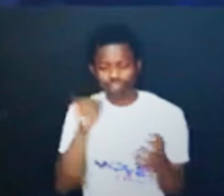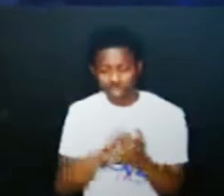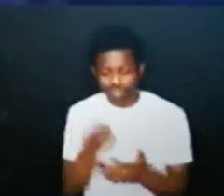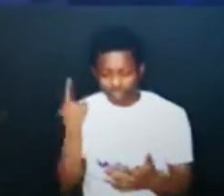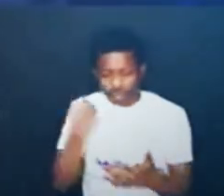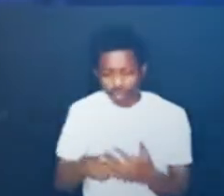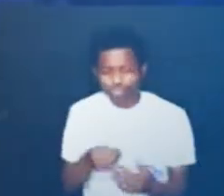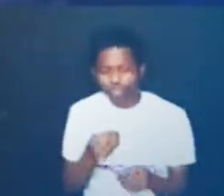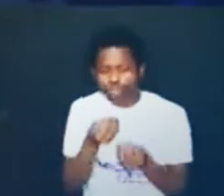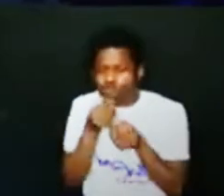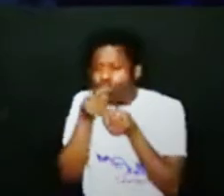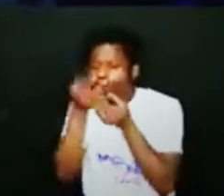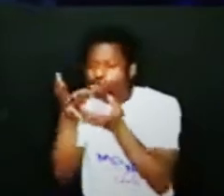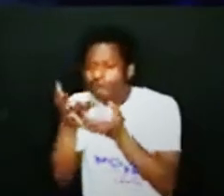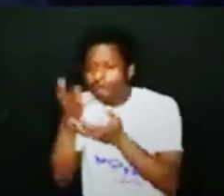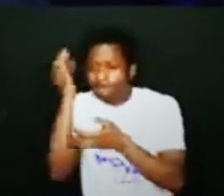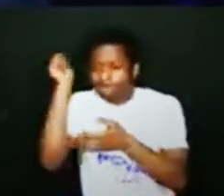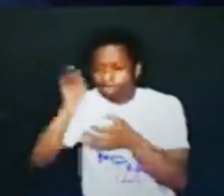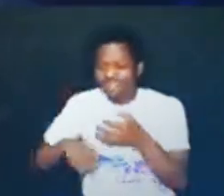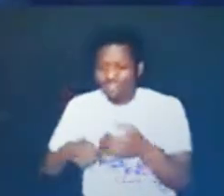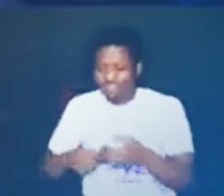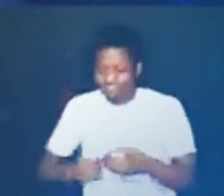So the